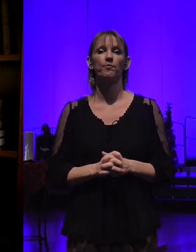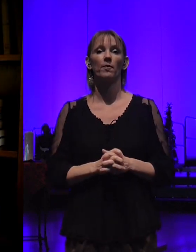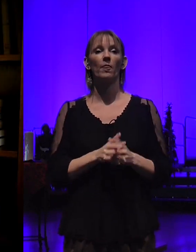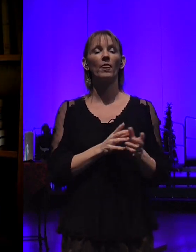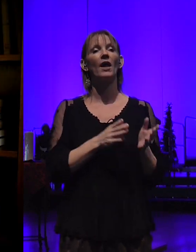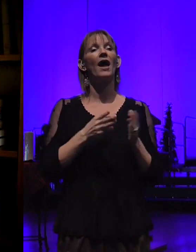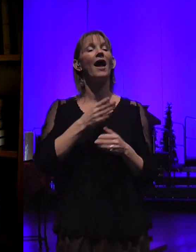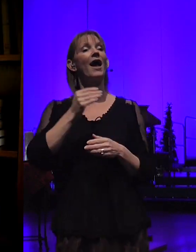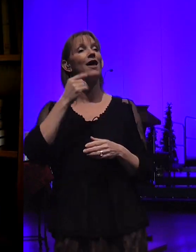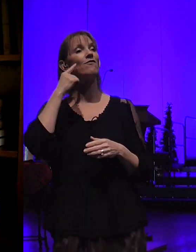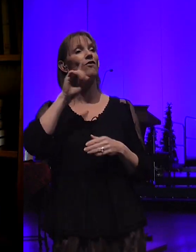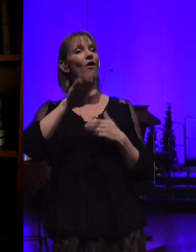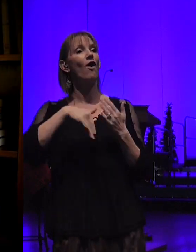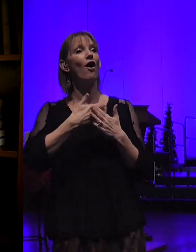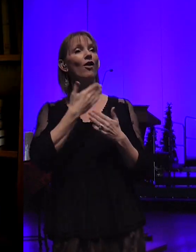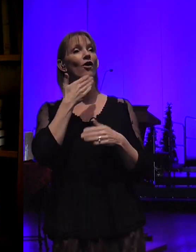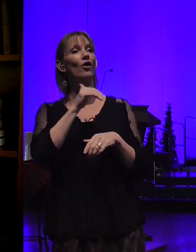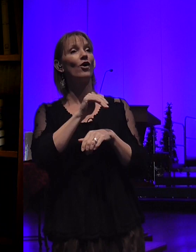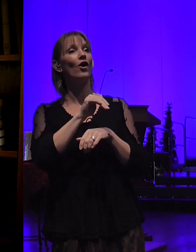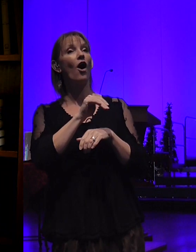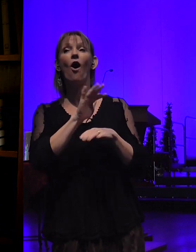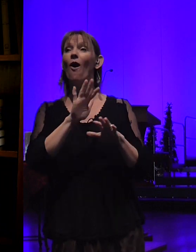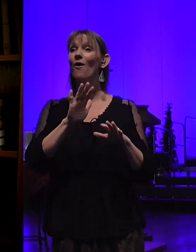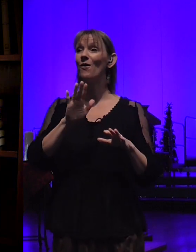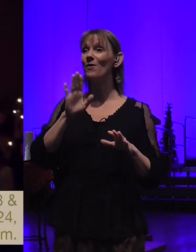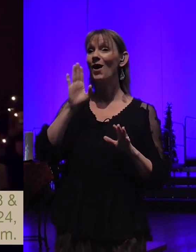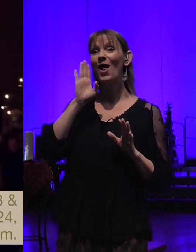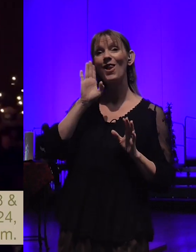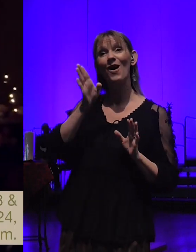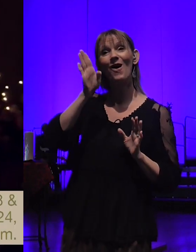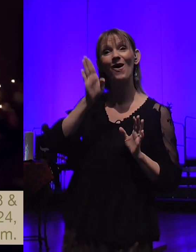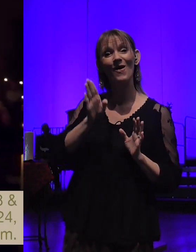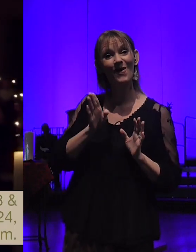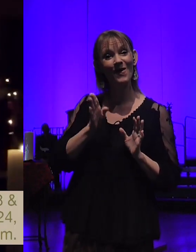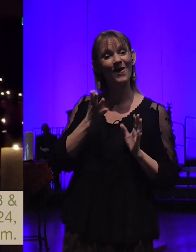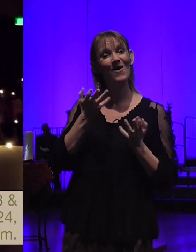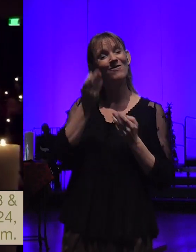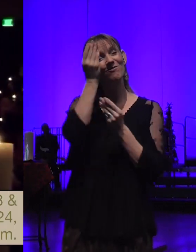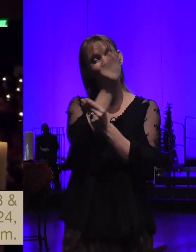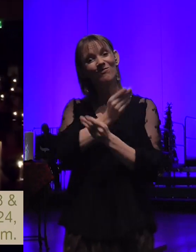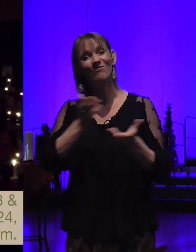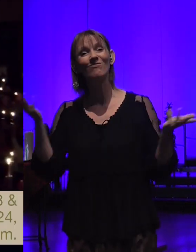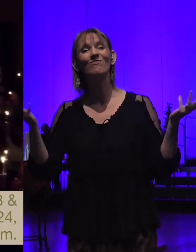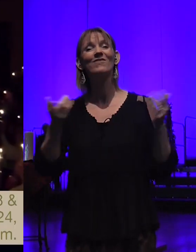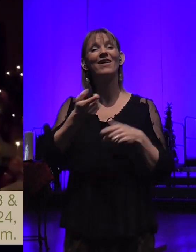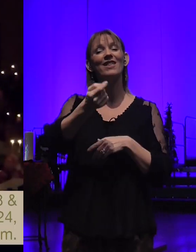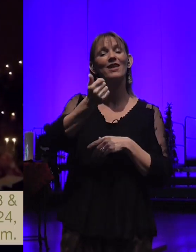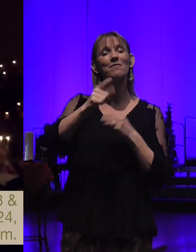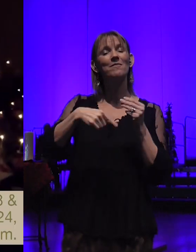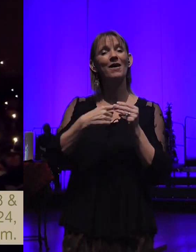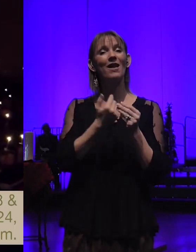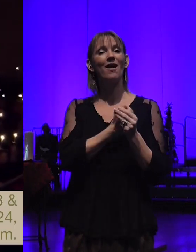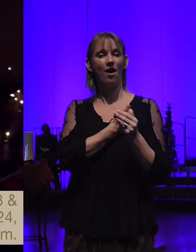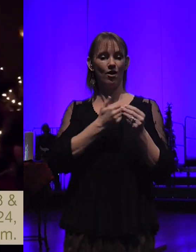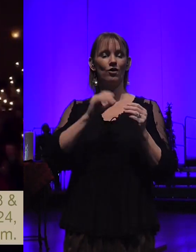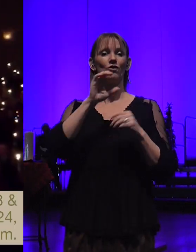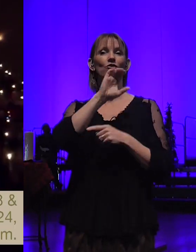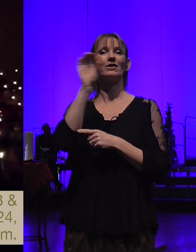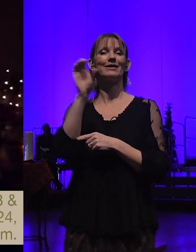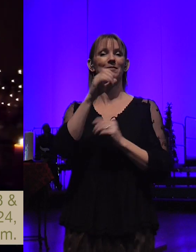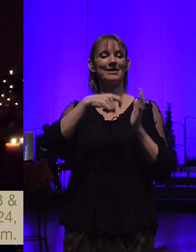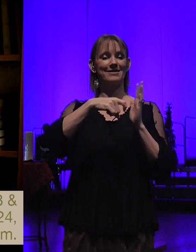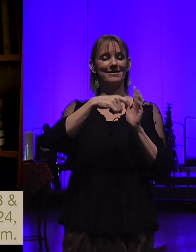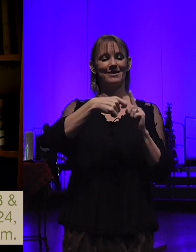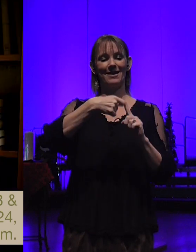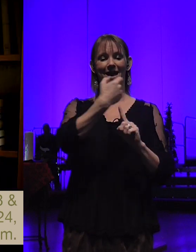And to all a good... Oh, hello. I wanted to tell you a little bit about our Christmas candlelight services this